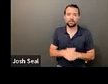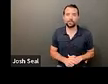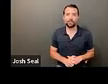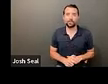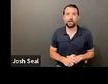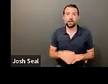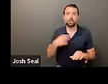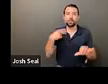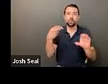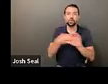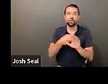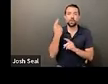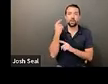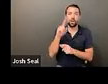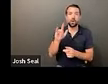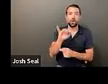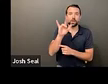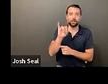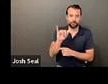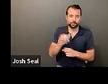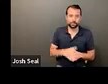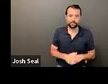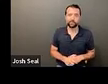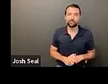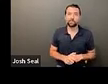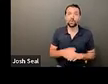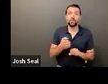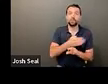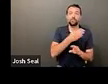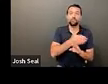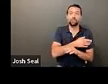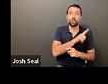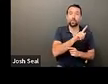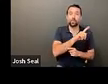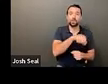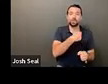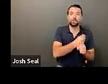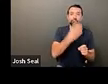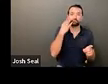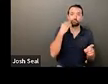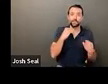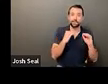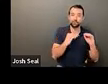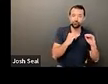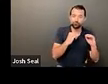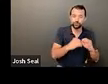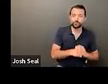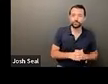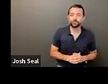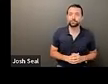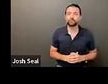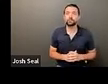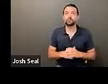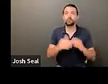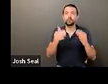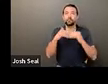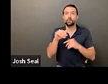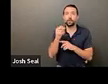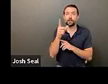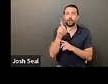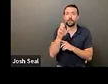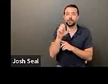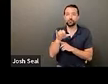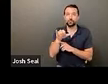for 21 years. Thanks, Carly. Ashley is our newest team member, and we haven't scared her